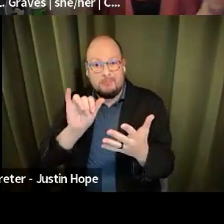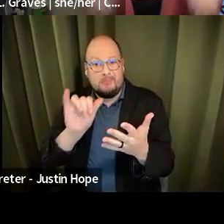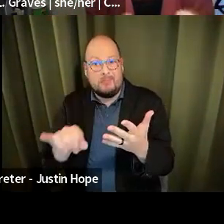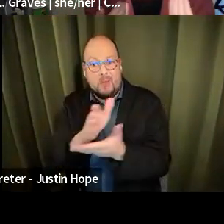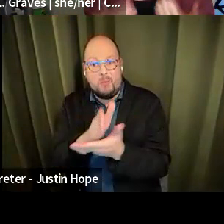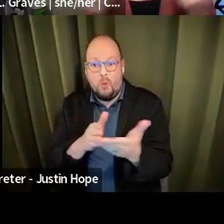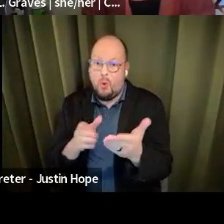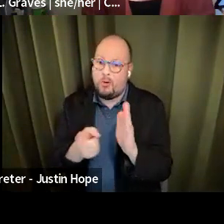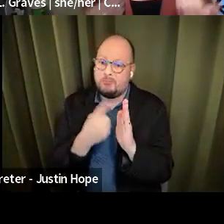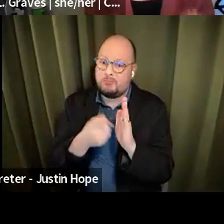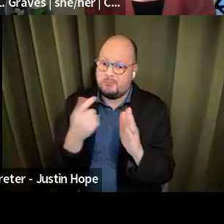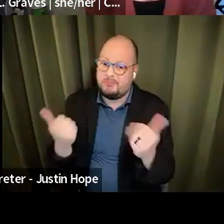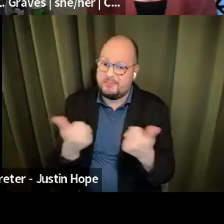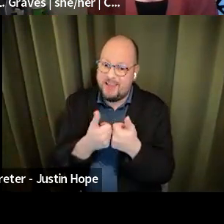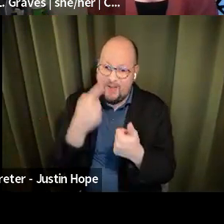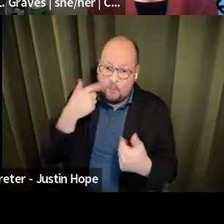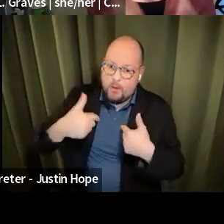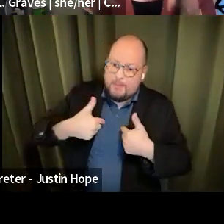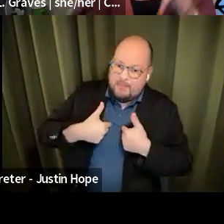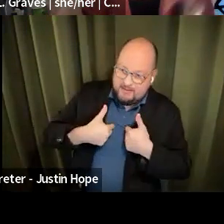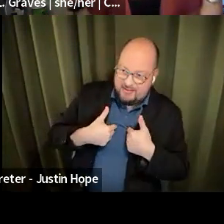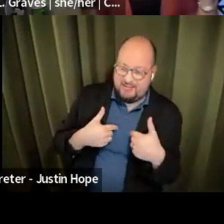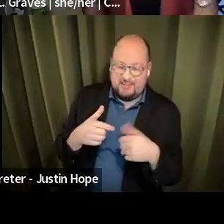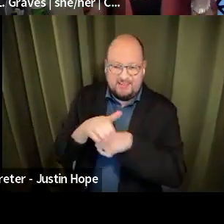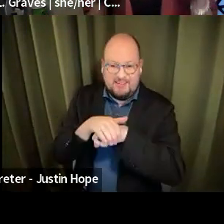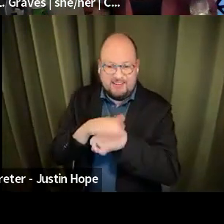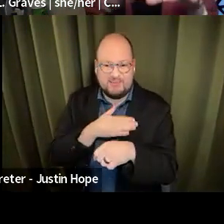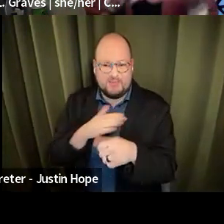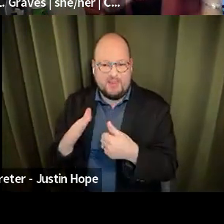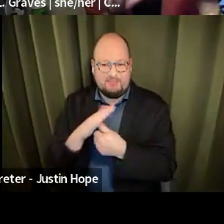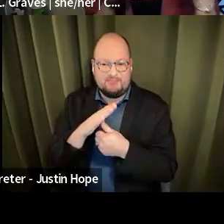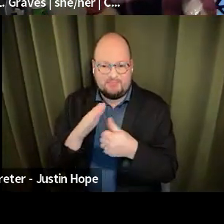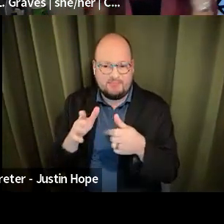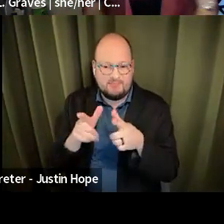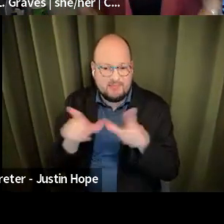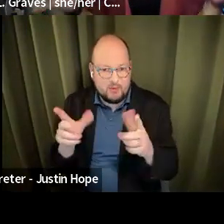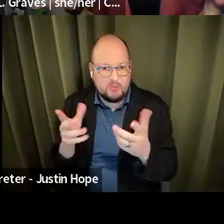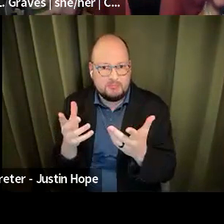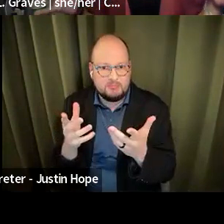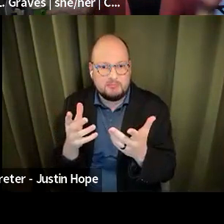of the journey for me, and English is my primary language. So I think part of it is